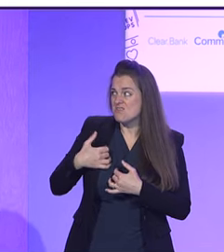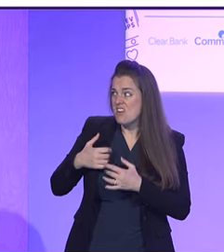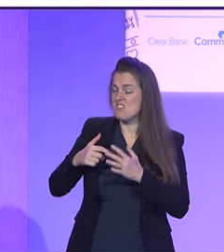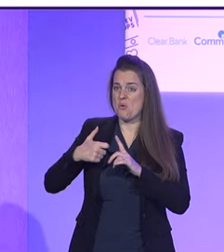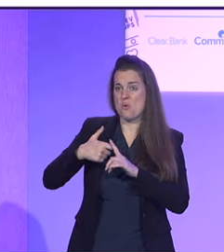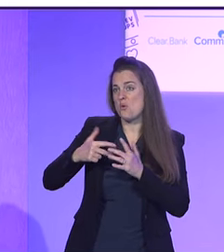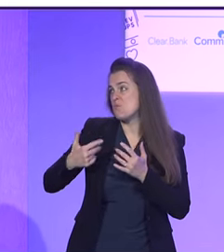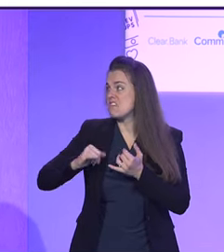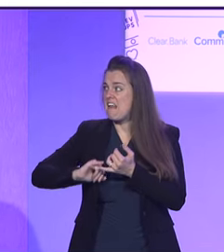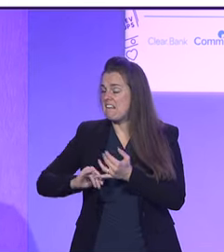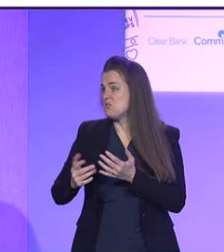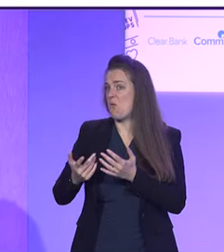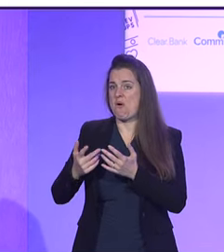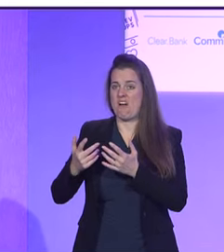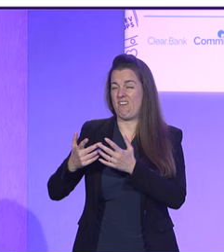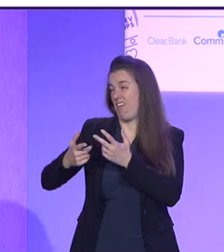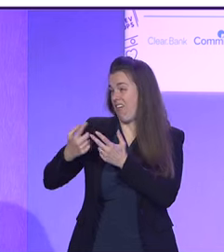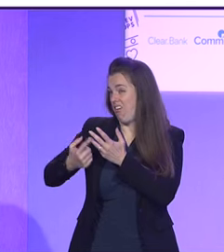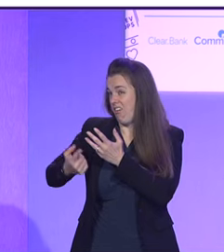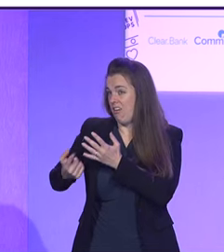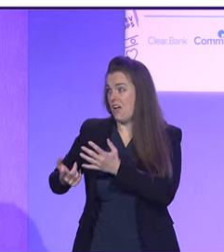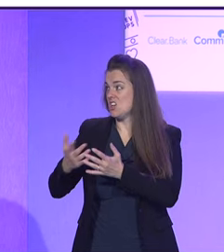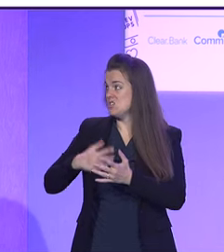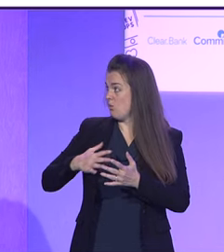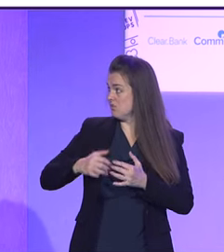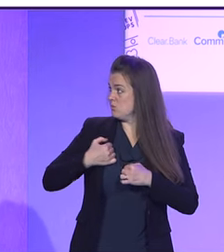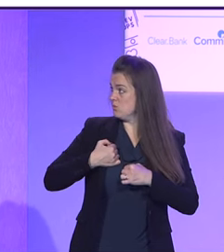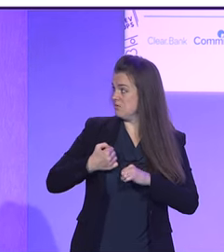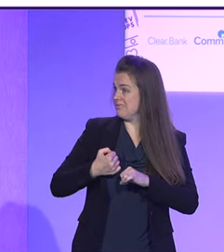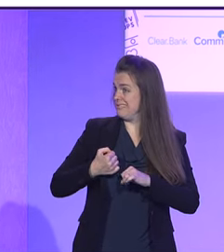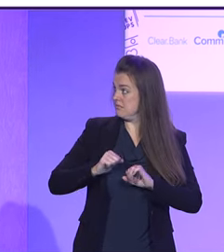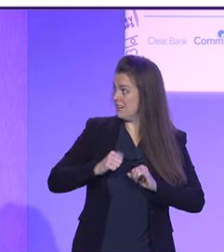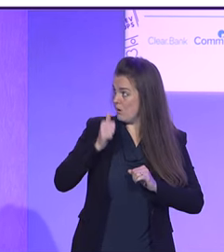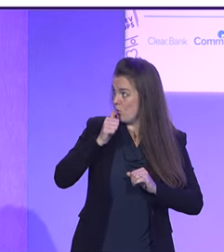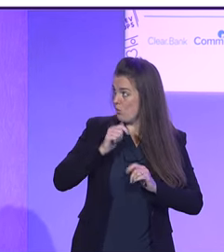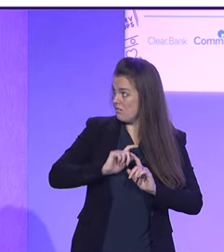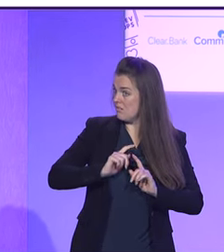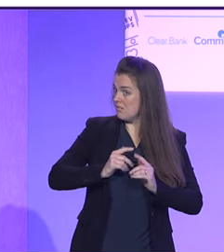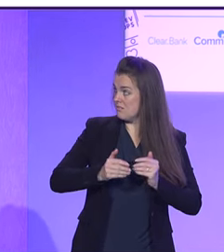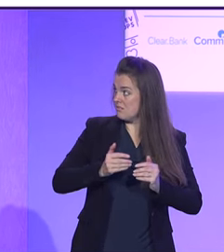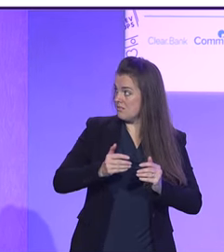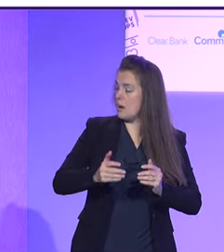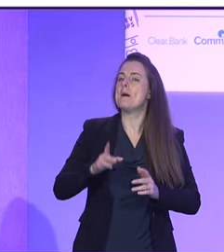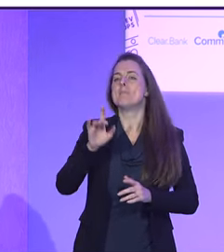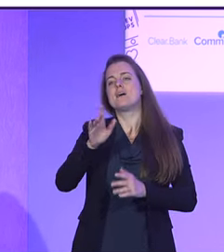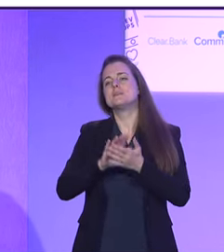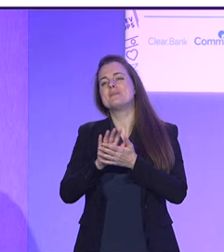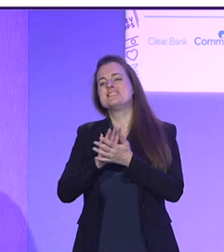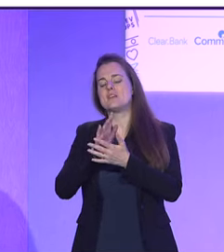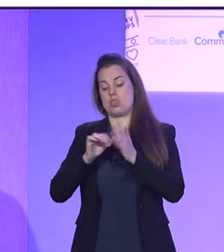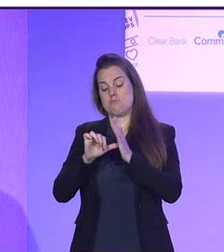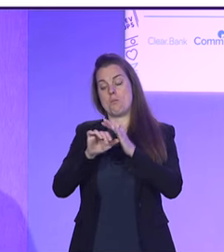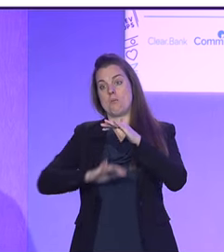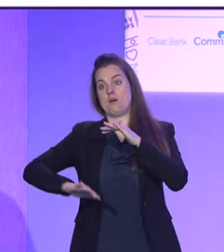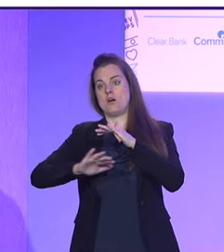don't care about infrastructure. In any case, because the underlying problem is not addressed, the actors